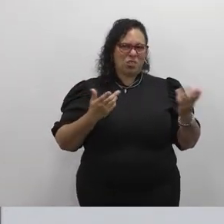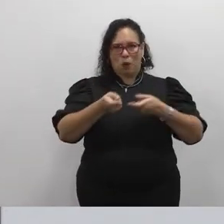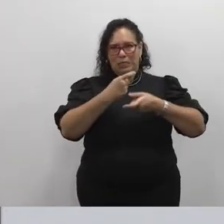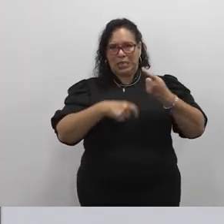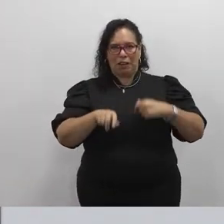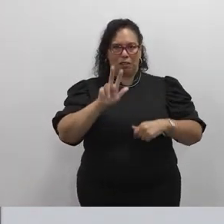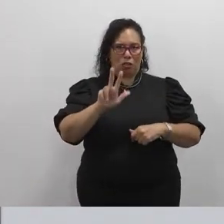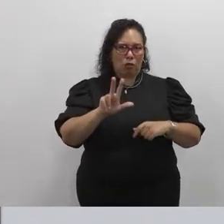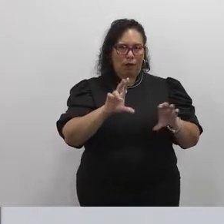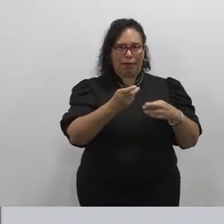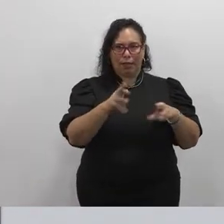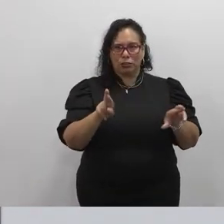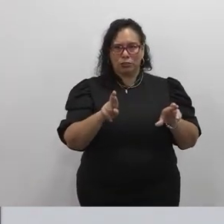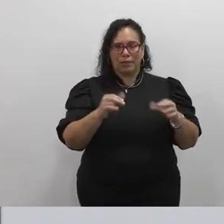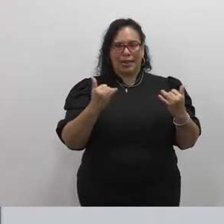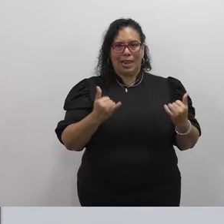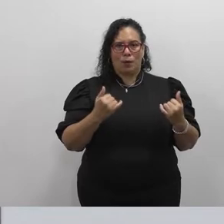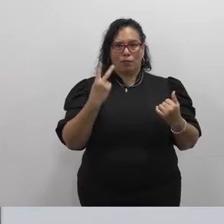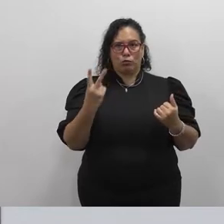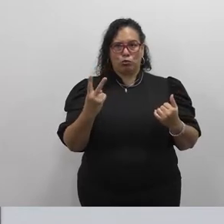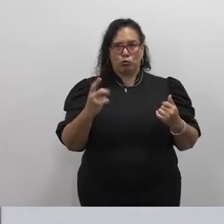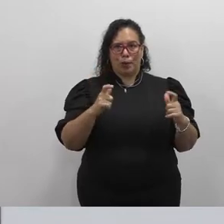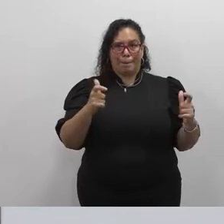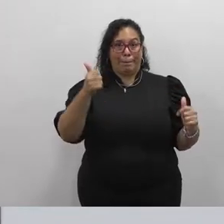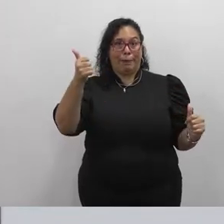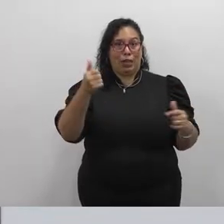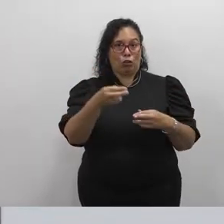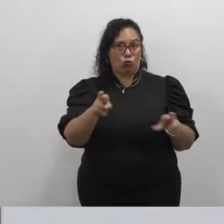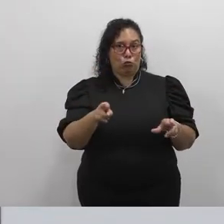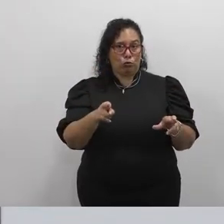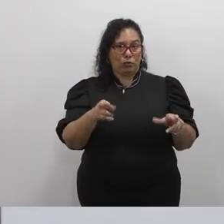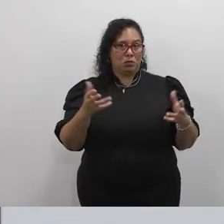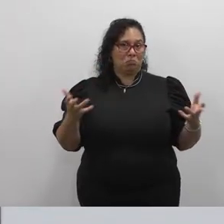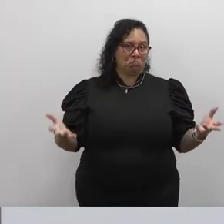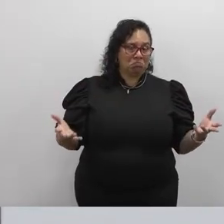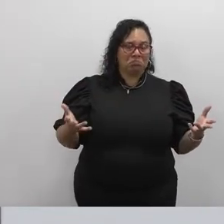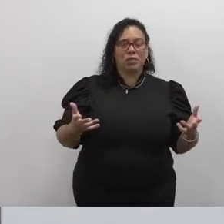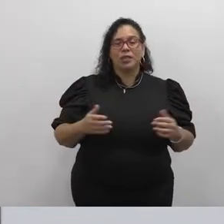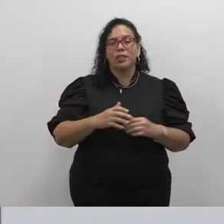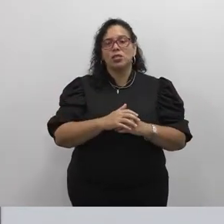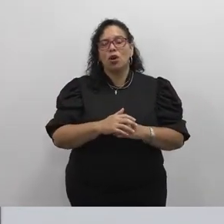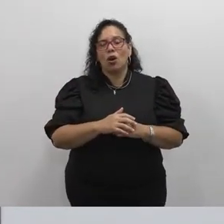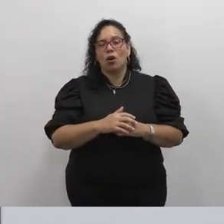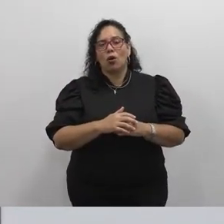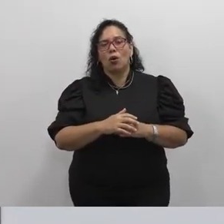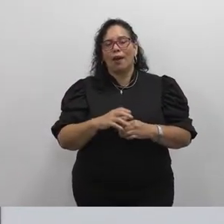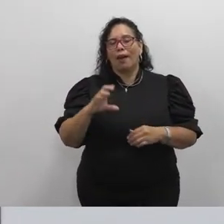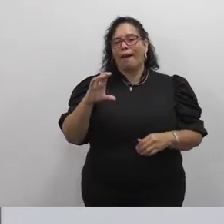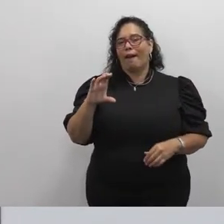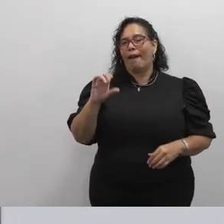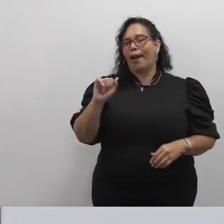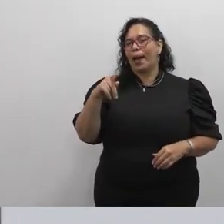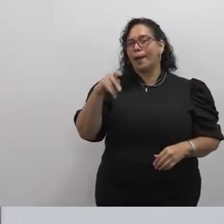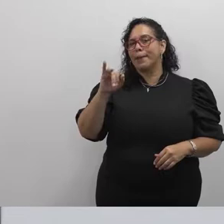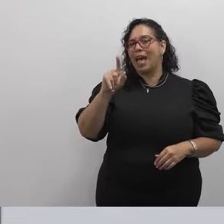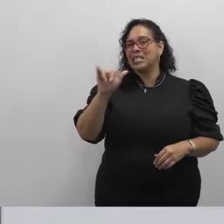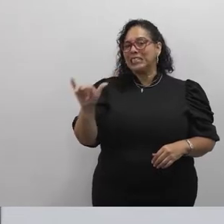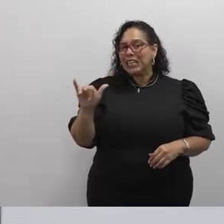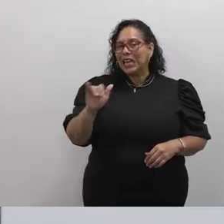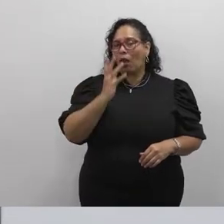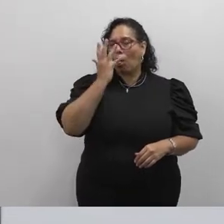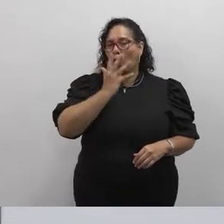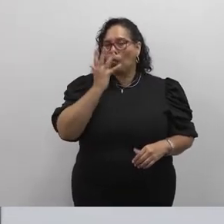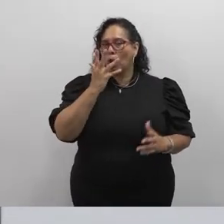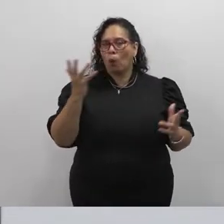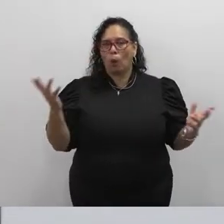it's really going to play with our formulas and our numbers in terms of what capacity starts to look like as our building program goes down